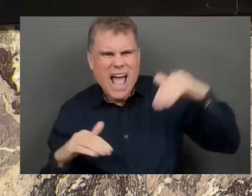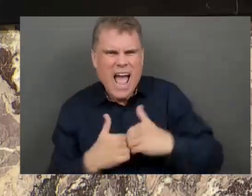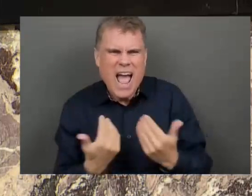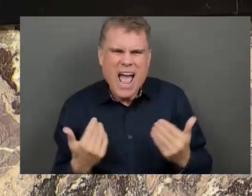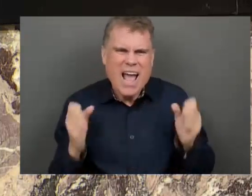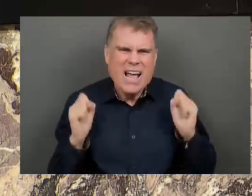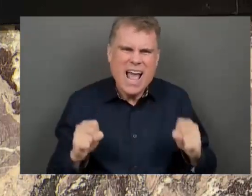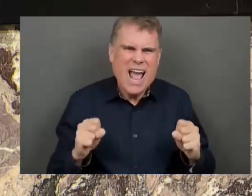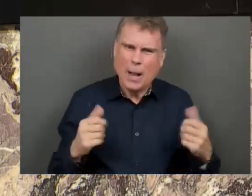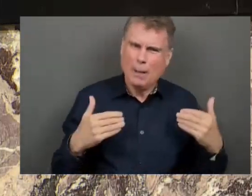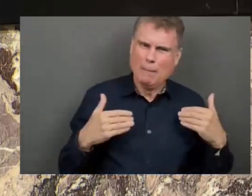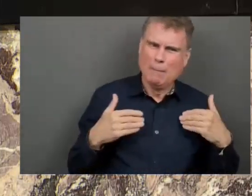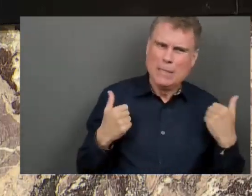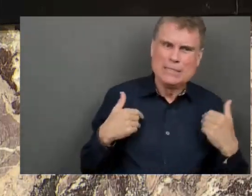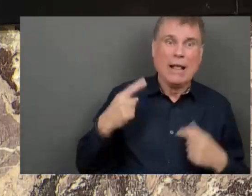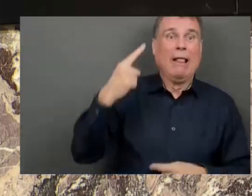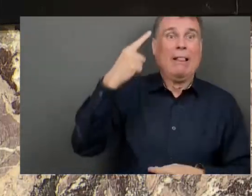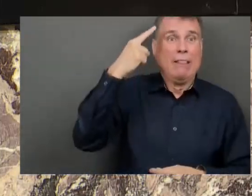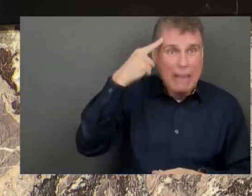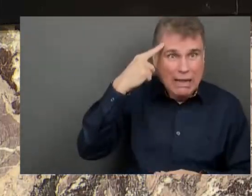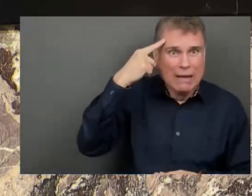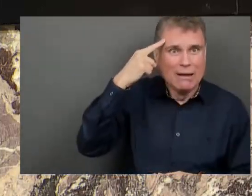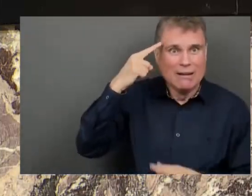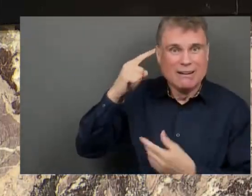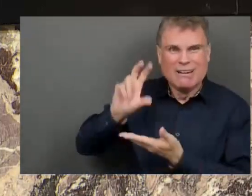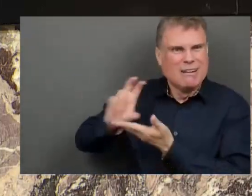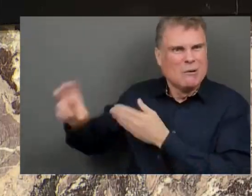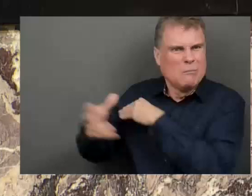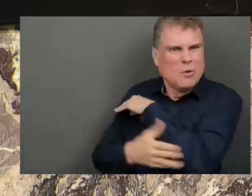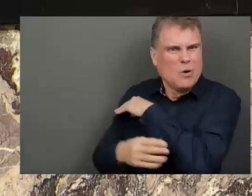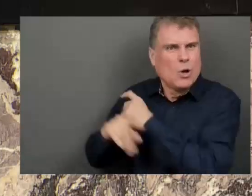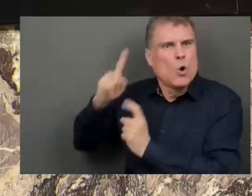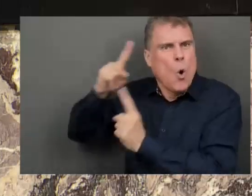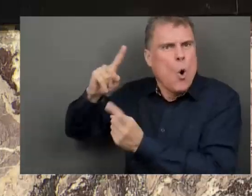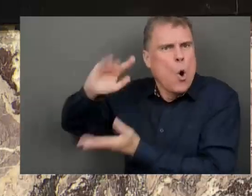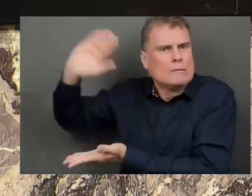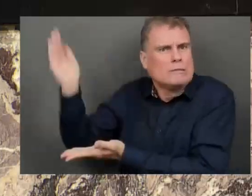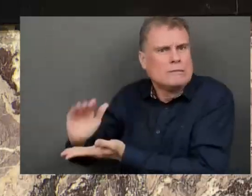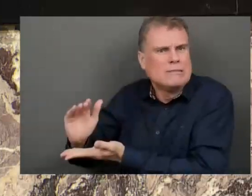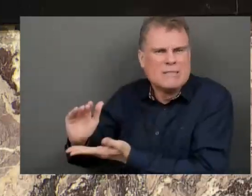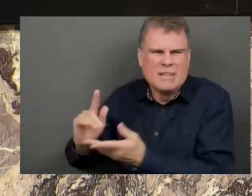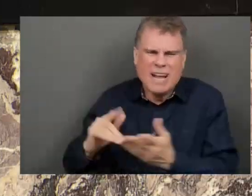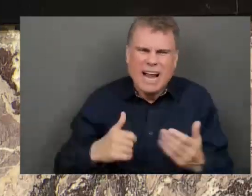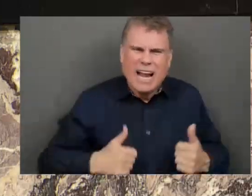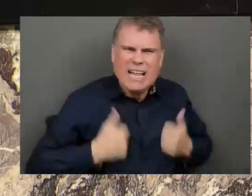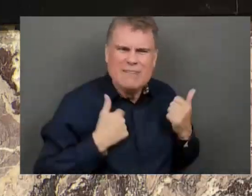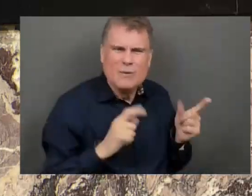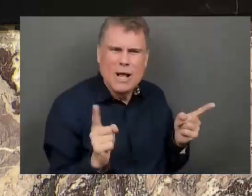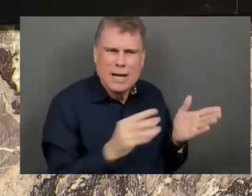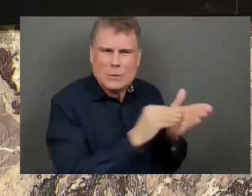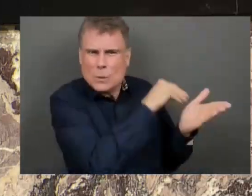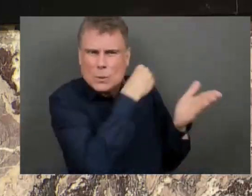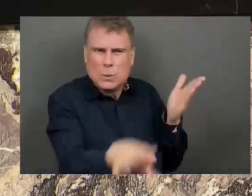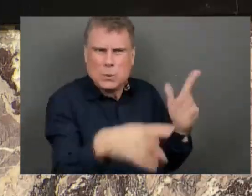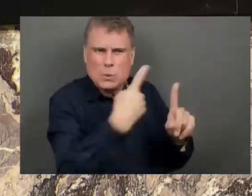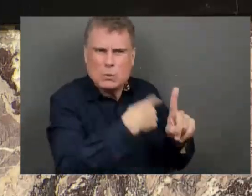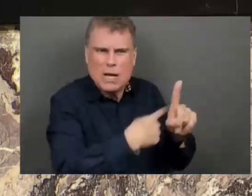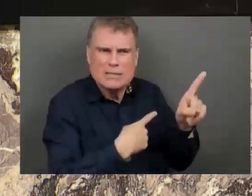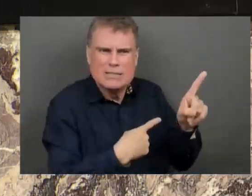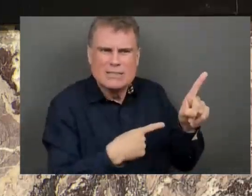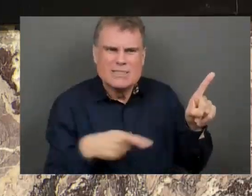expect anyone to survive when government support doesn't even cover half the